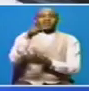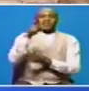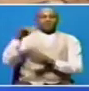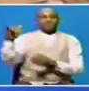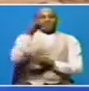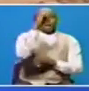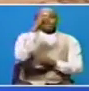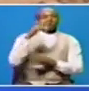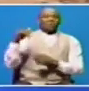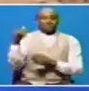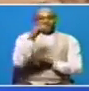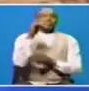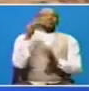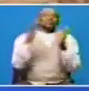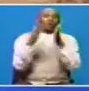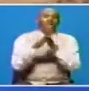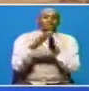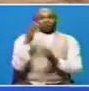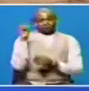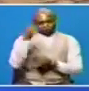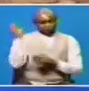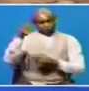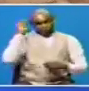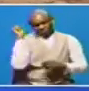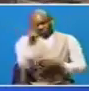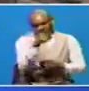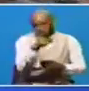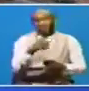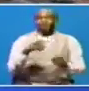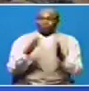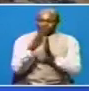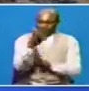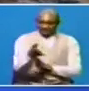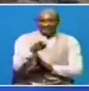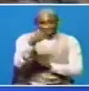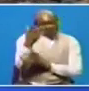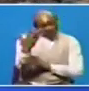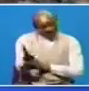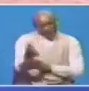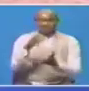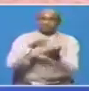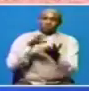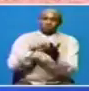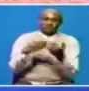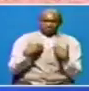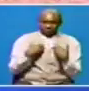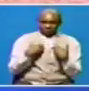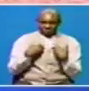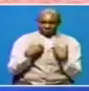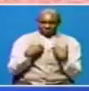toilets. The readily available plastic bags have paved way for this situation. I don't